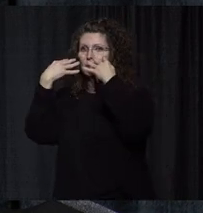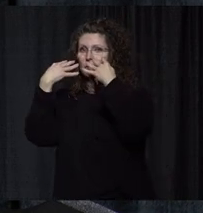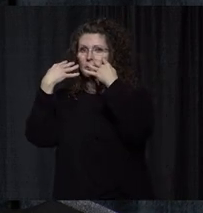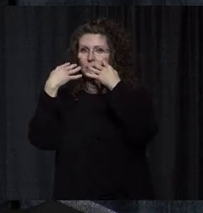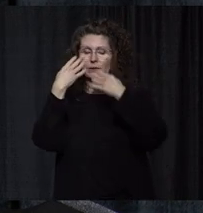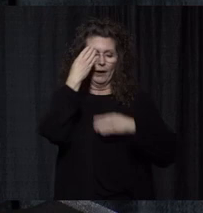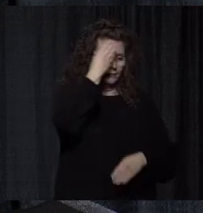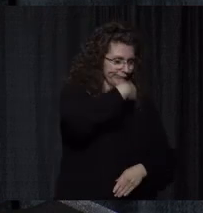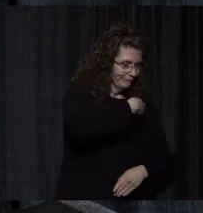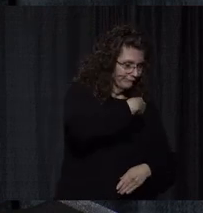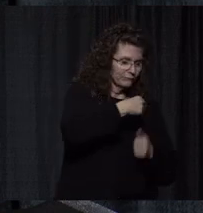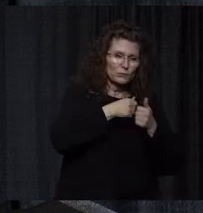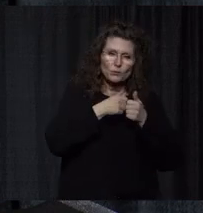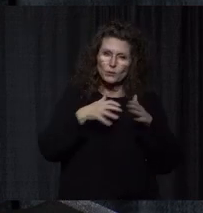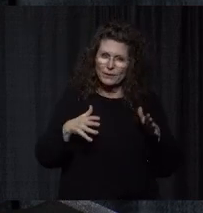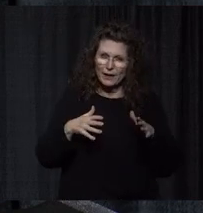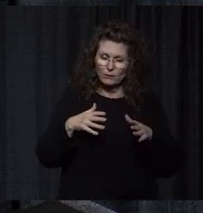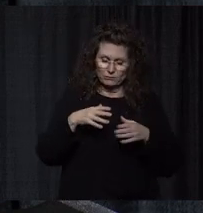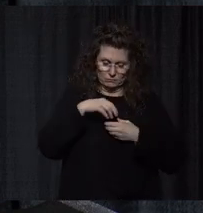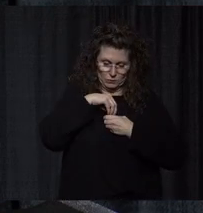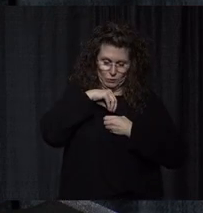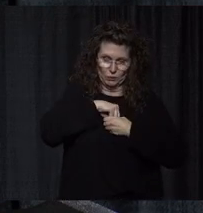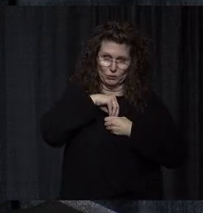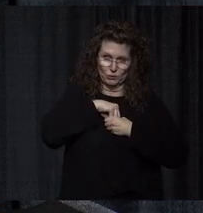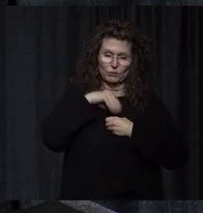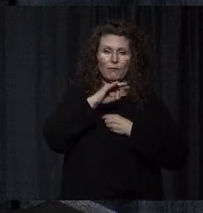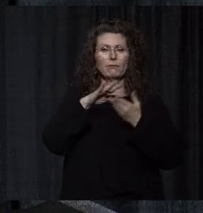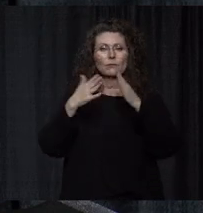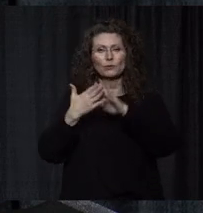it pull ourselves and our communities apart?